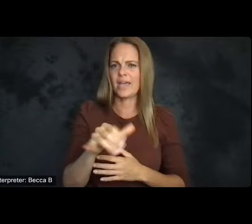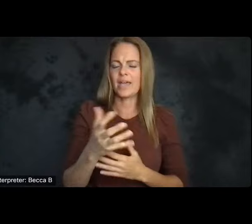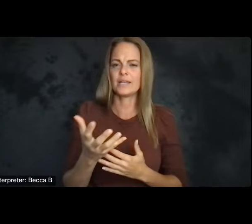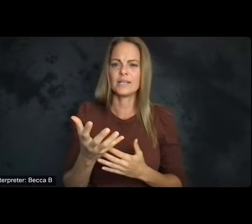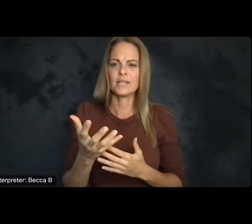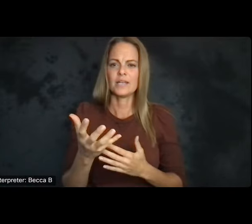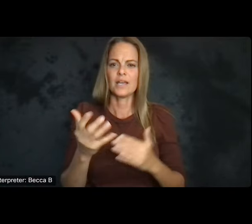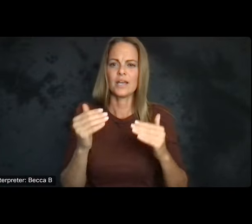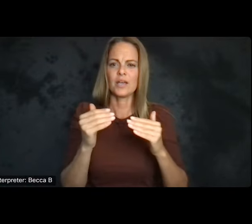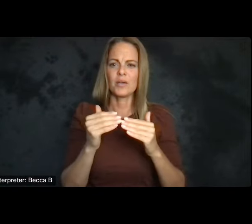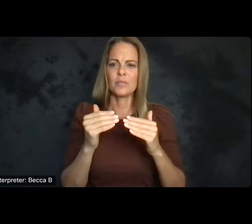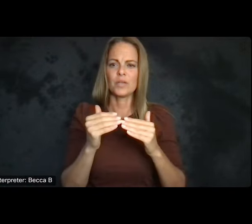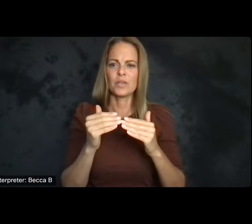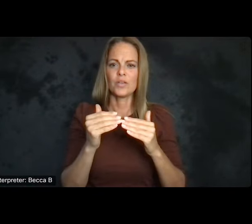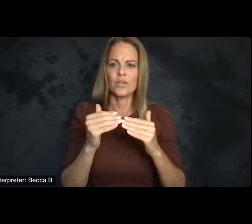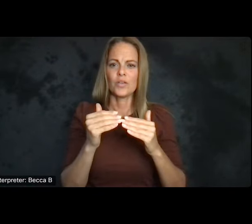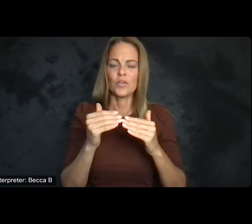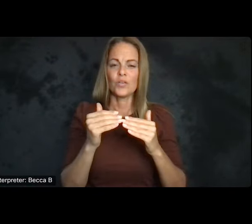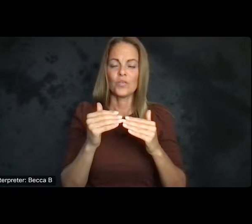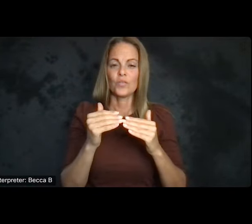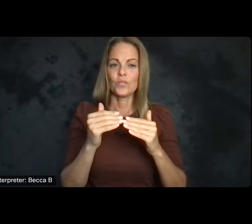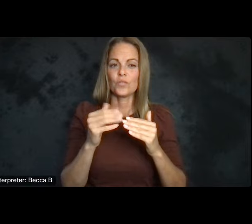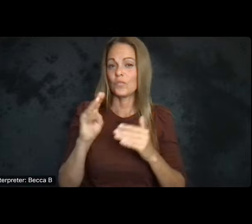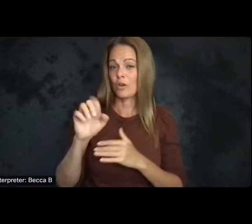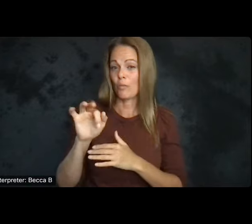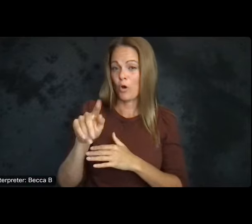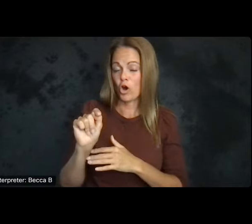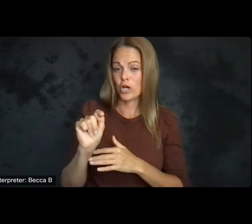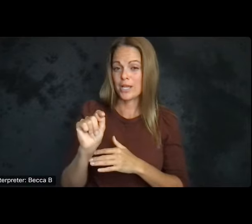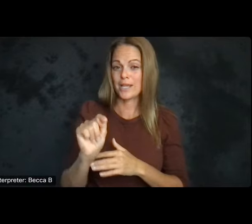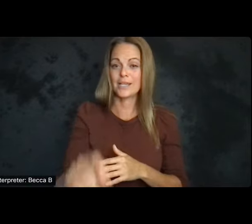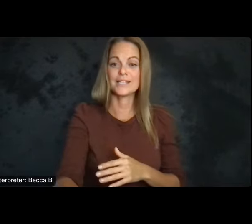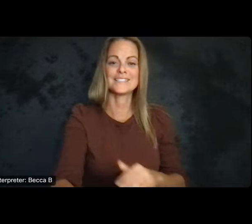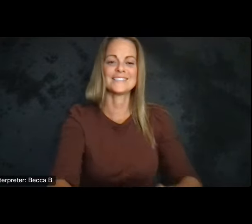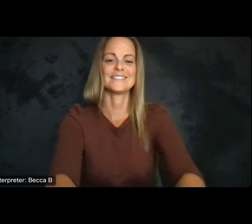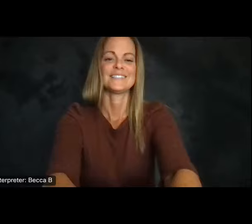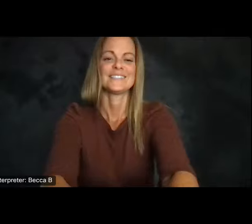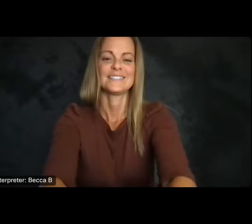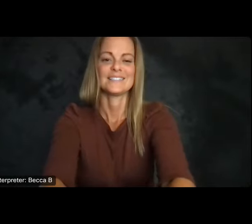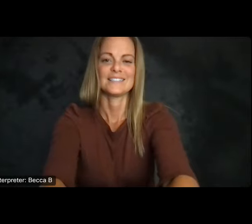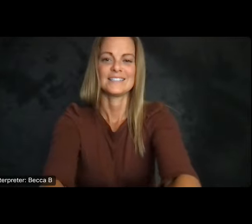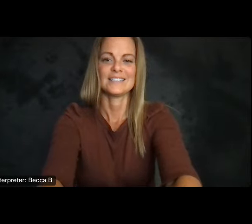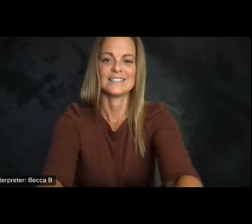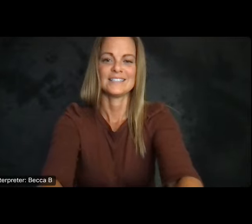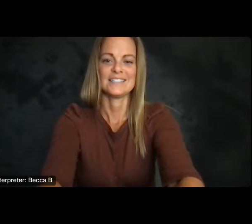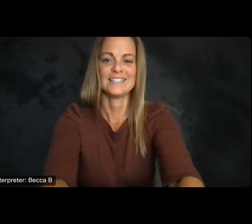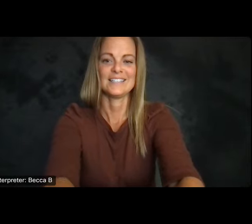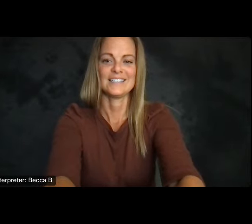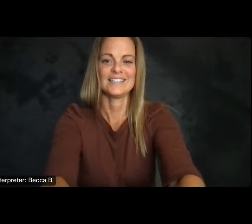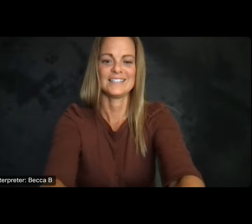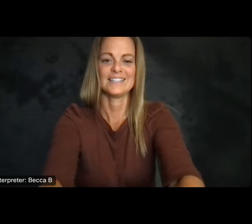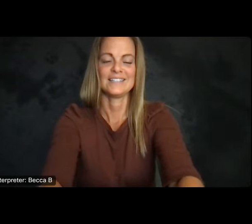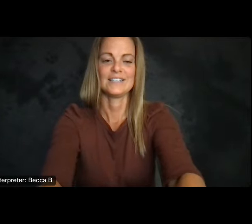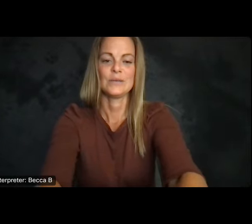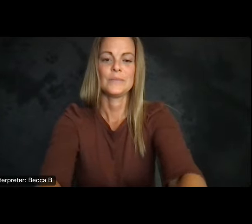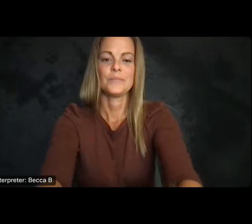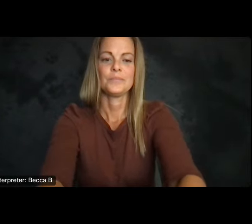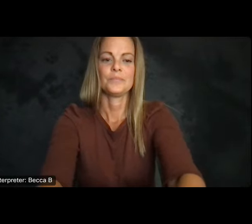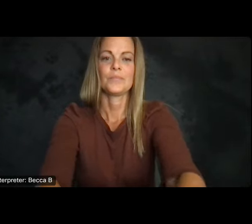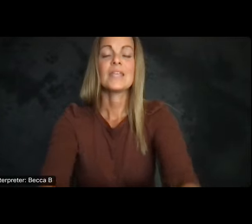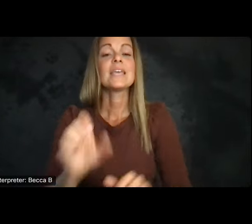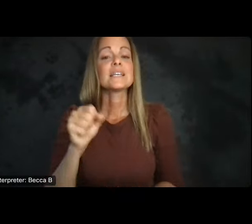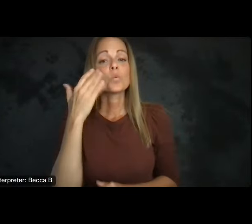market? Yes, and so there's many different ways land acquisition can happen. We all know there's a statutory requirement. If it's